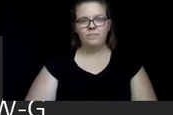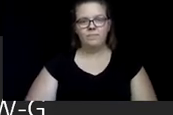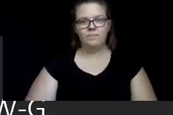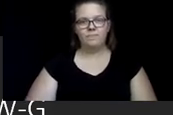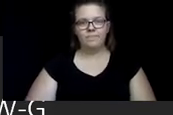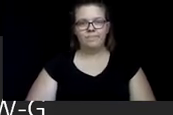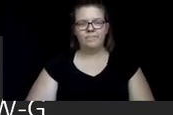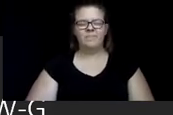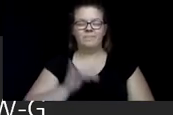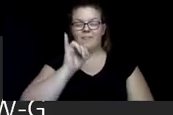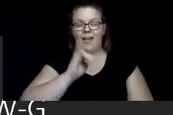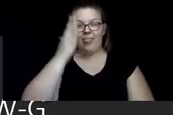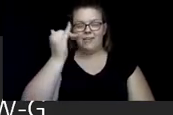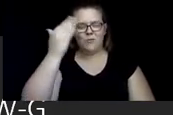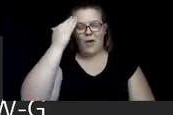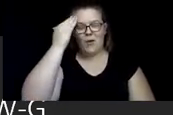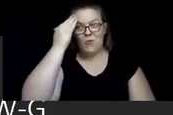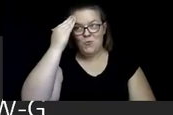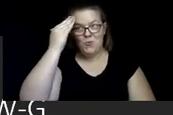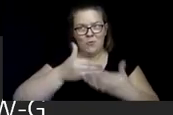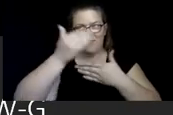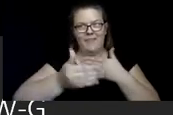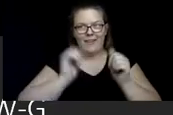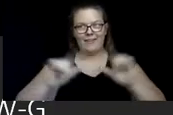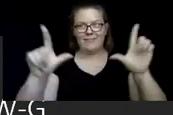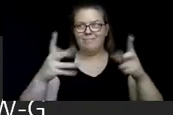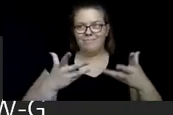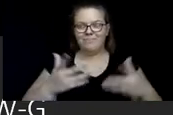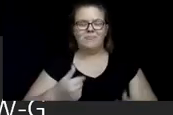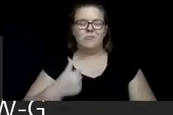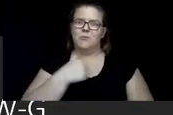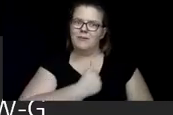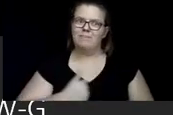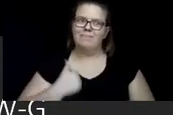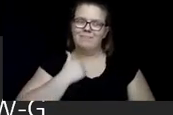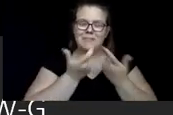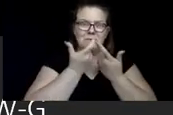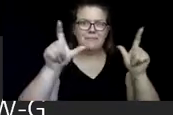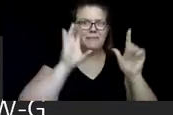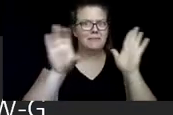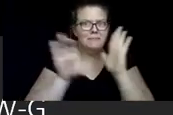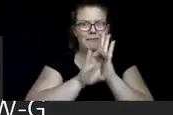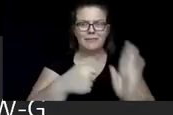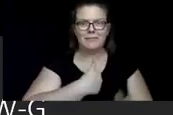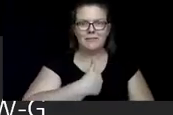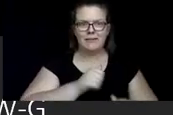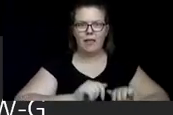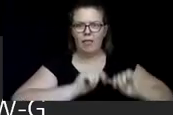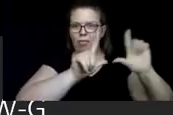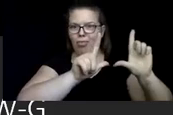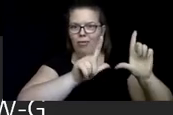And that's why it knew what was coming. So I apologize for this giant picture. Just a